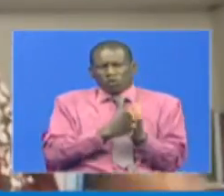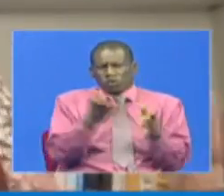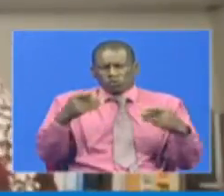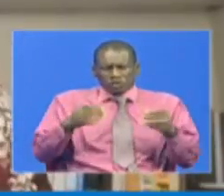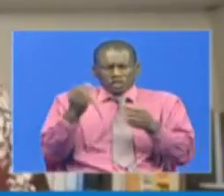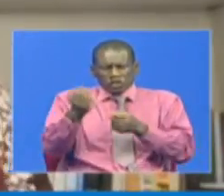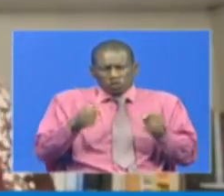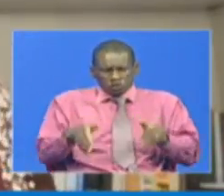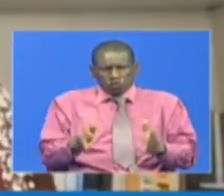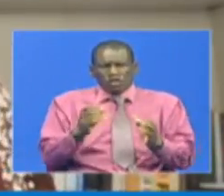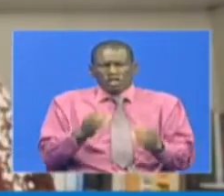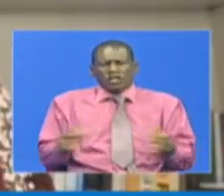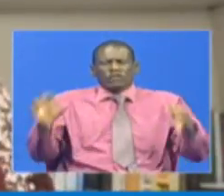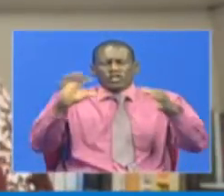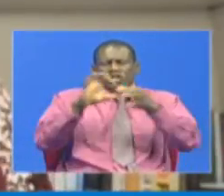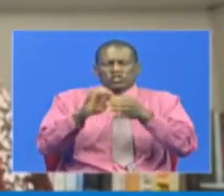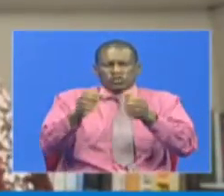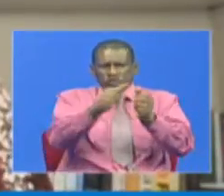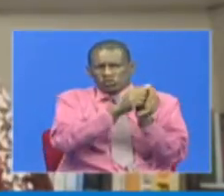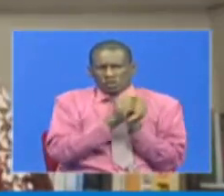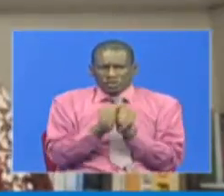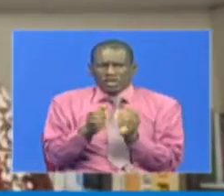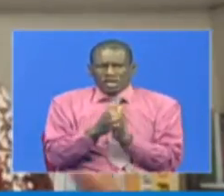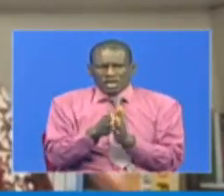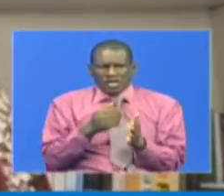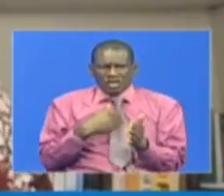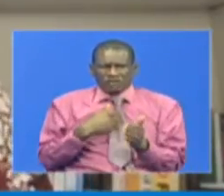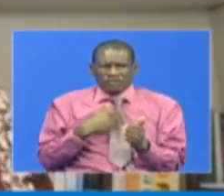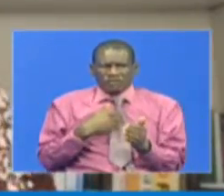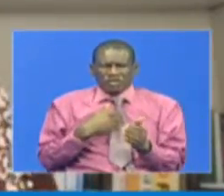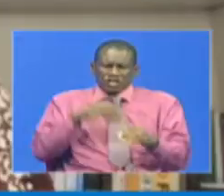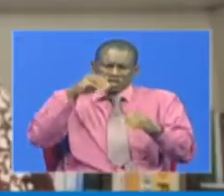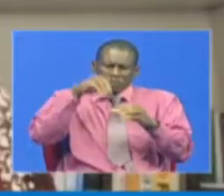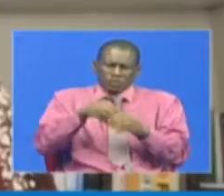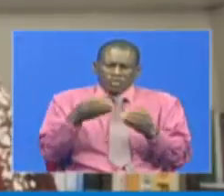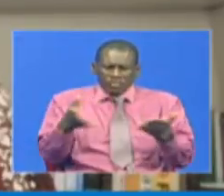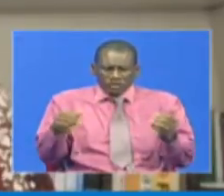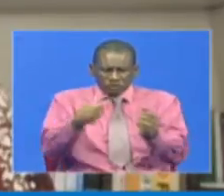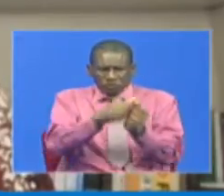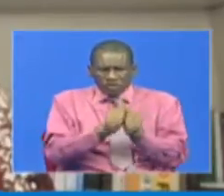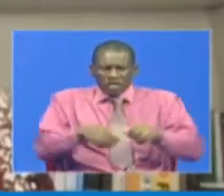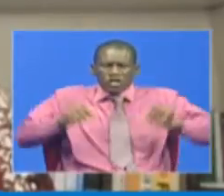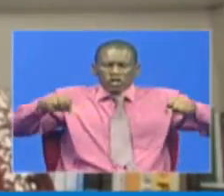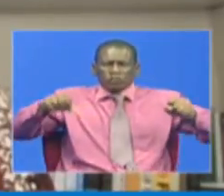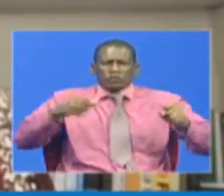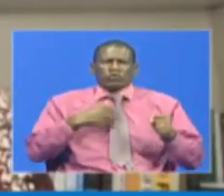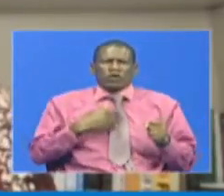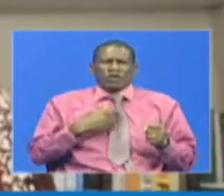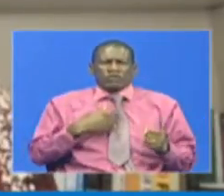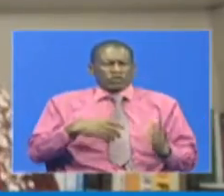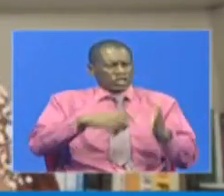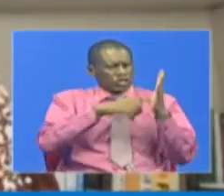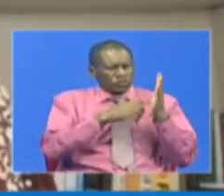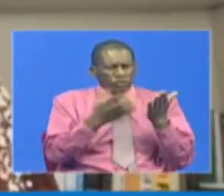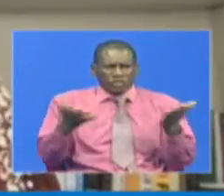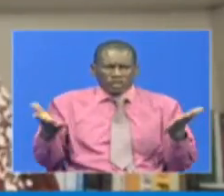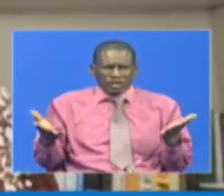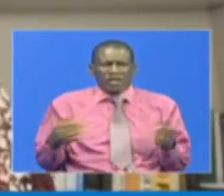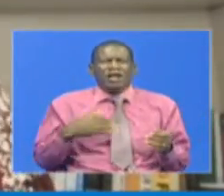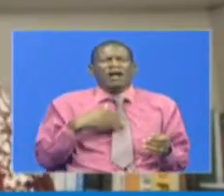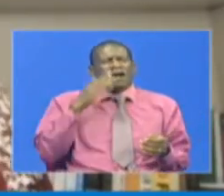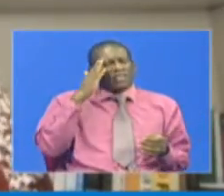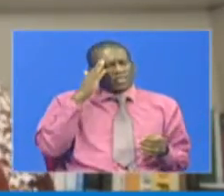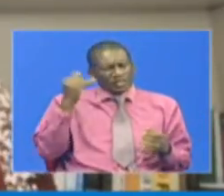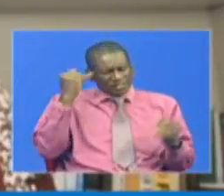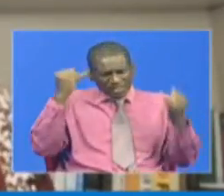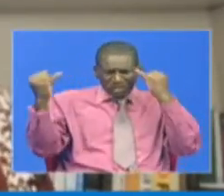come together and have a collective, it is possible to have a display of their products. I think it is a creative